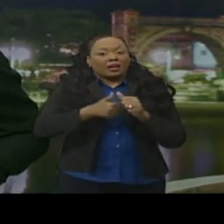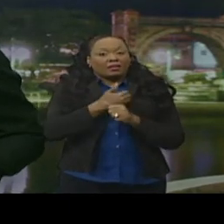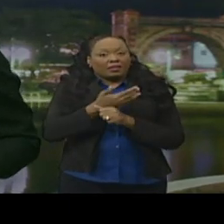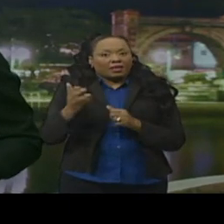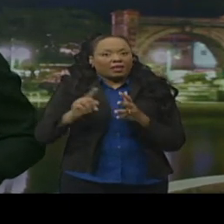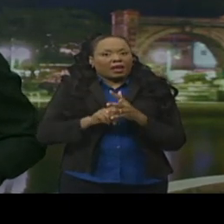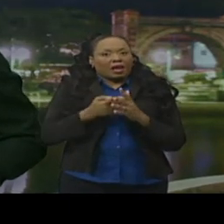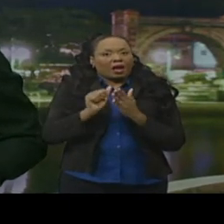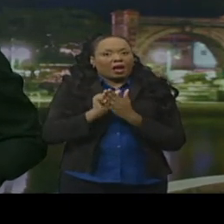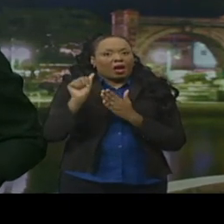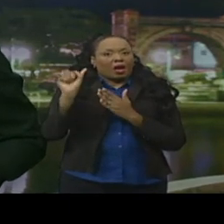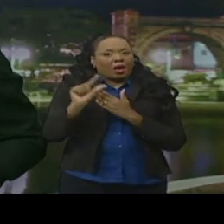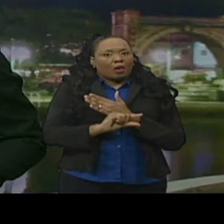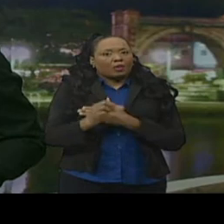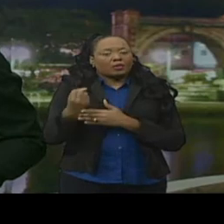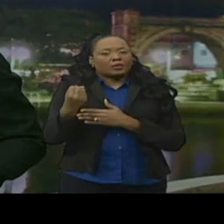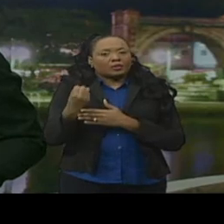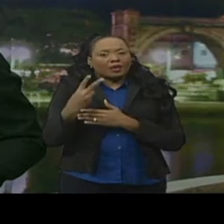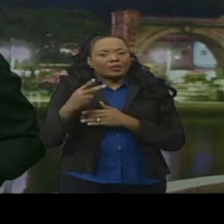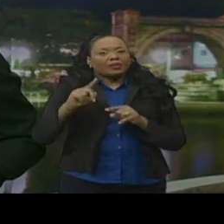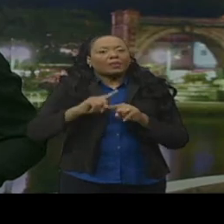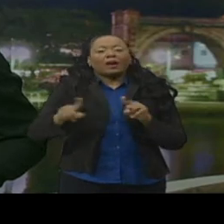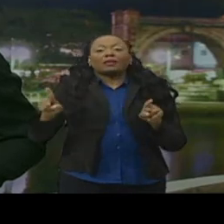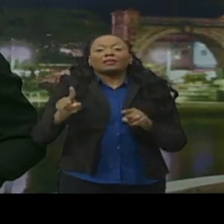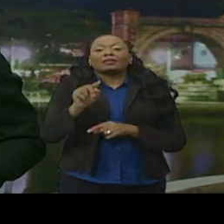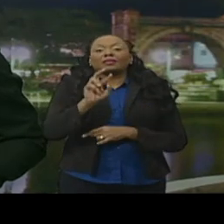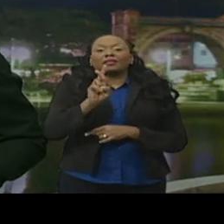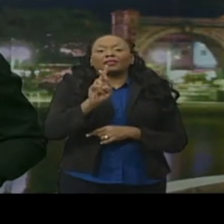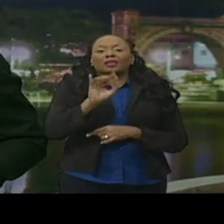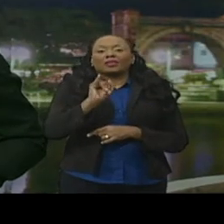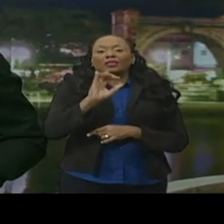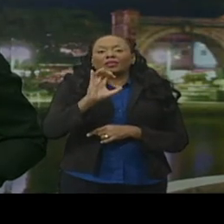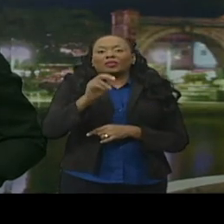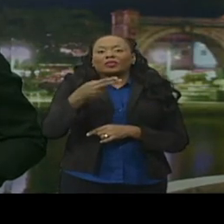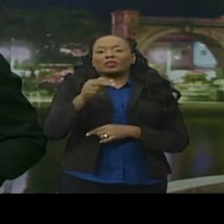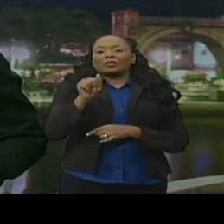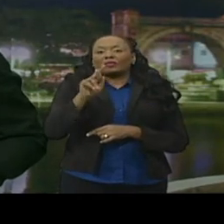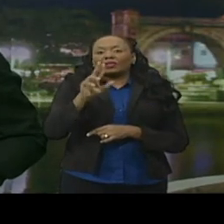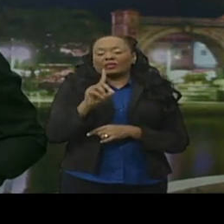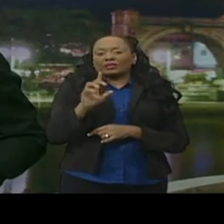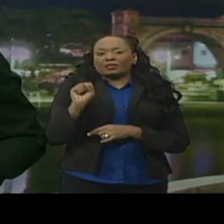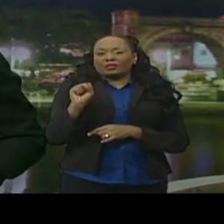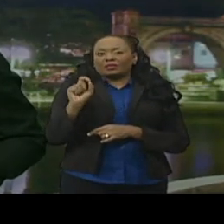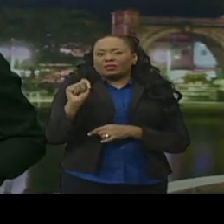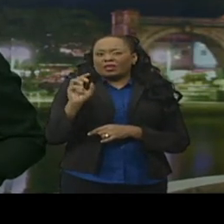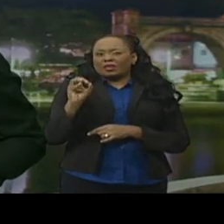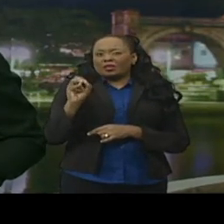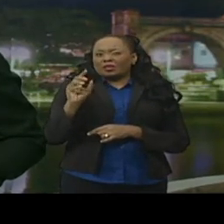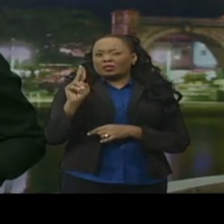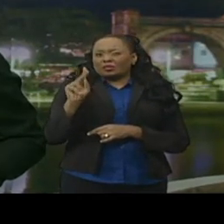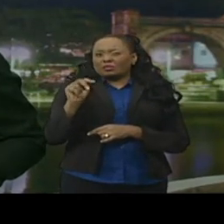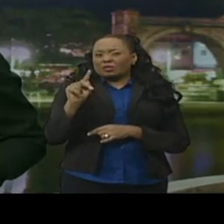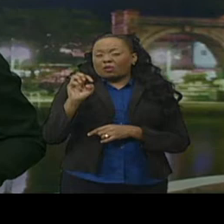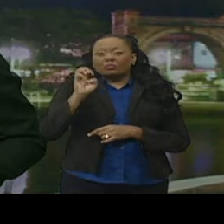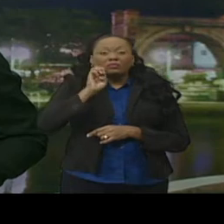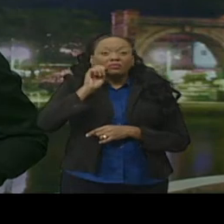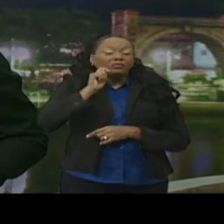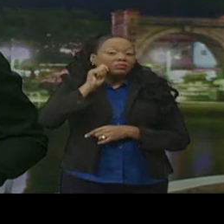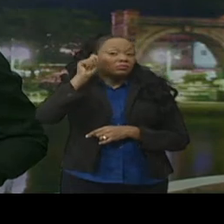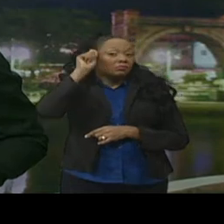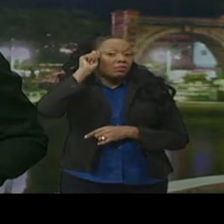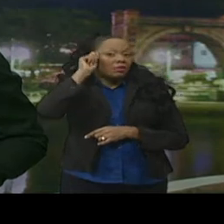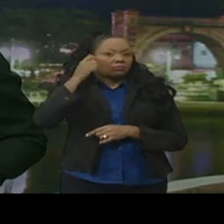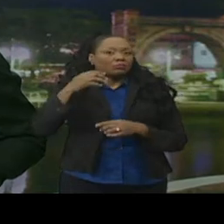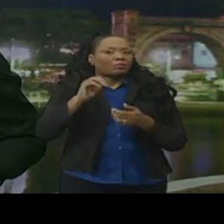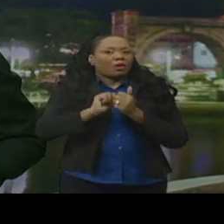the curtains will come up on the 42nd edition of the Richard Stout Teen Talent Contest. And director Richard Stout says the competition has